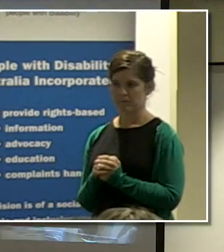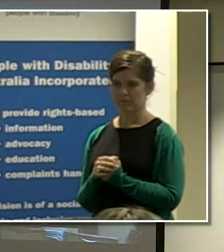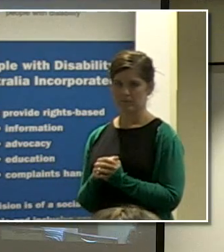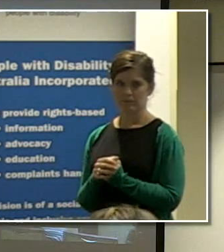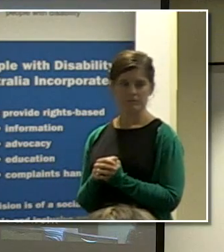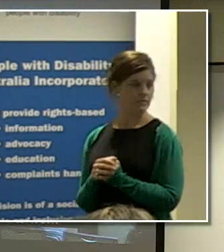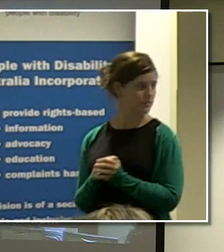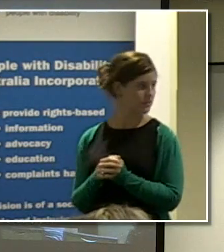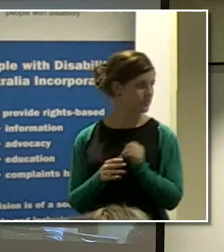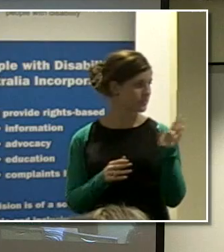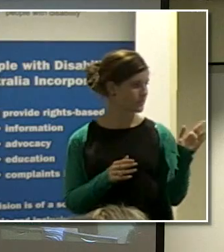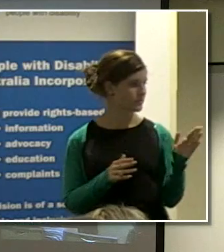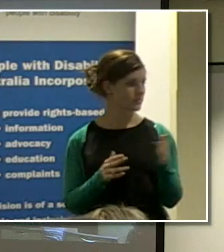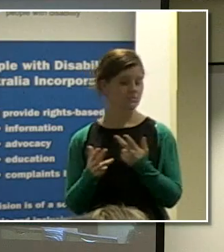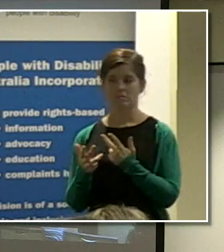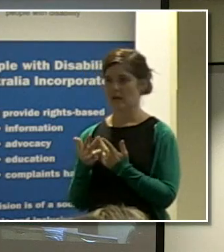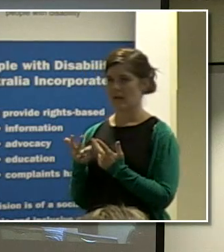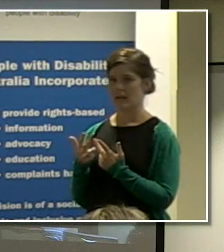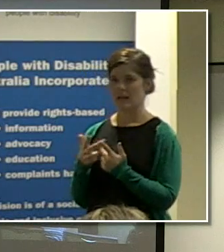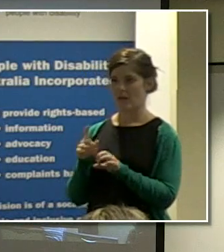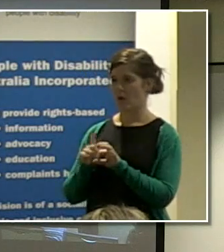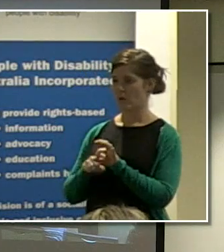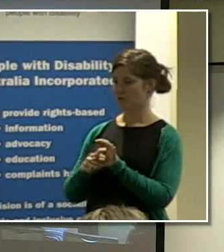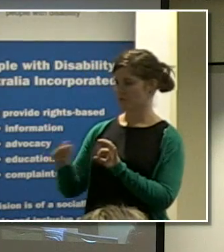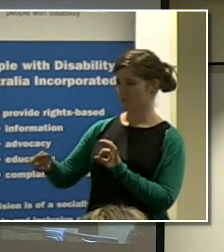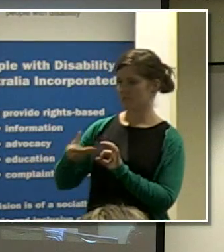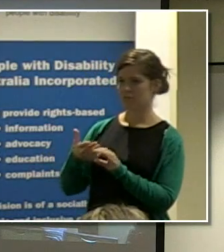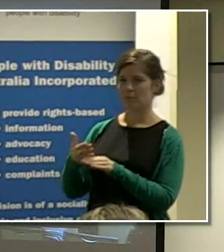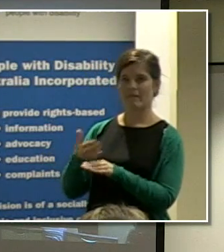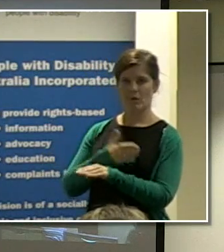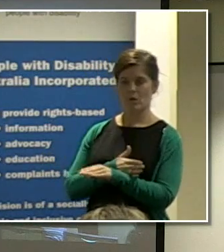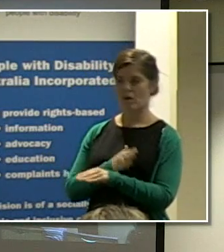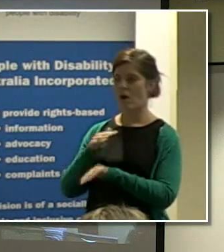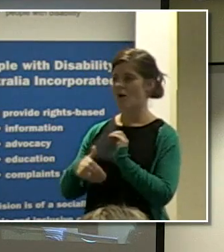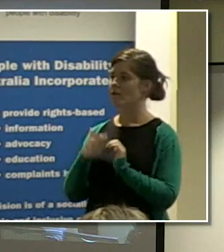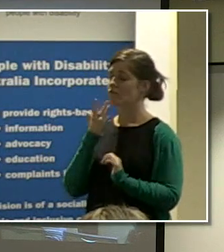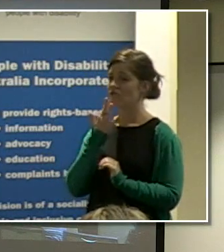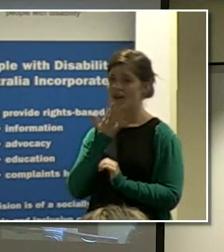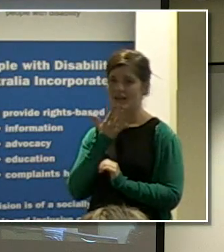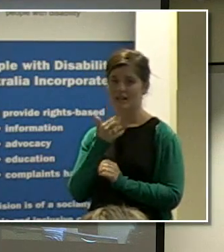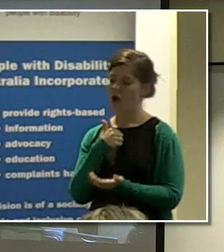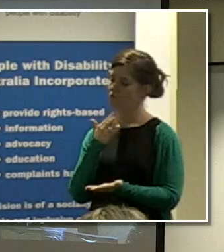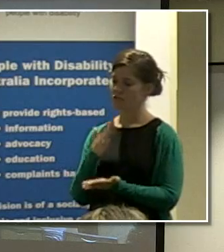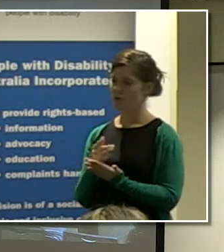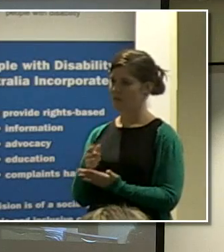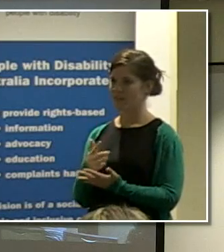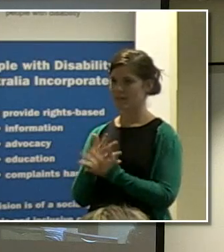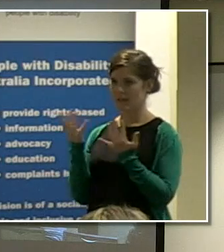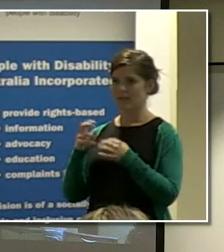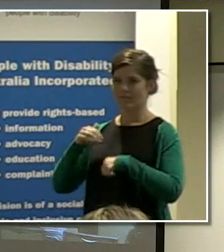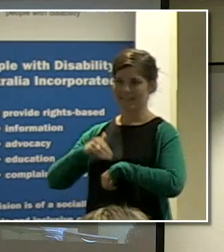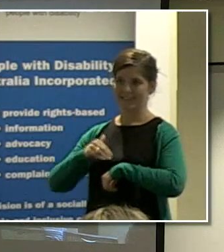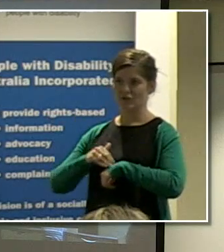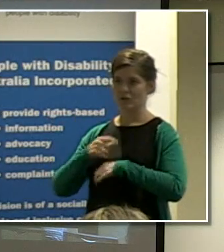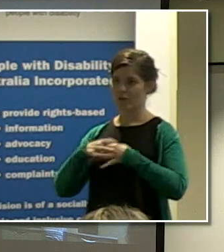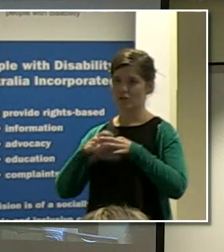I want to go to one of our pre-submitted questions that is about pricing. which is, I'm sure, an issue that you're asked about at many of